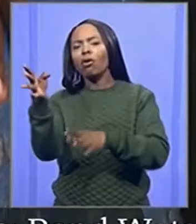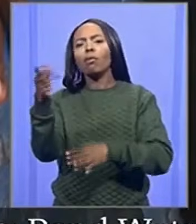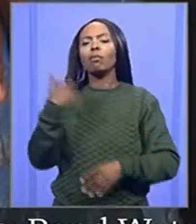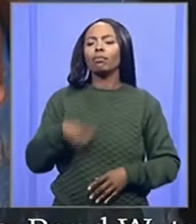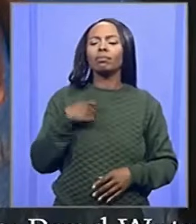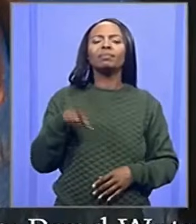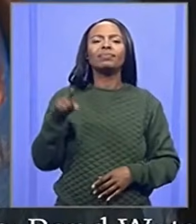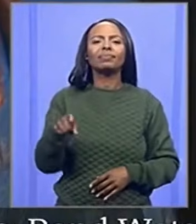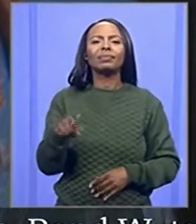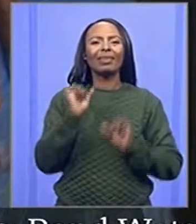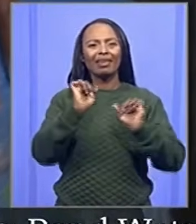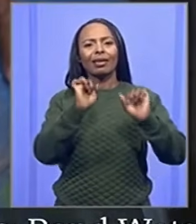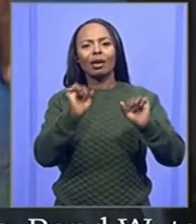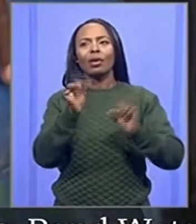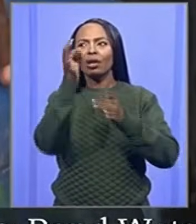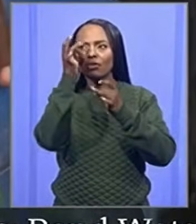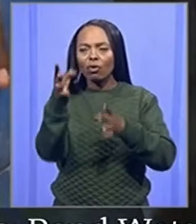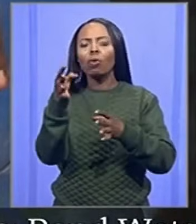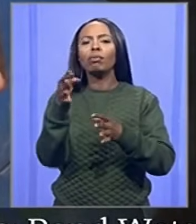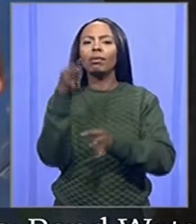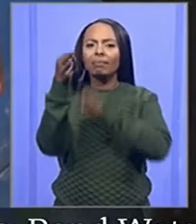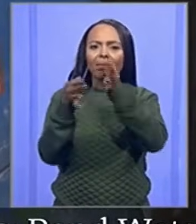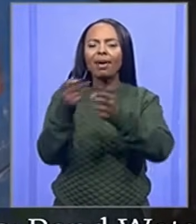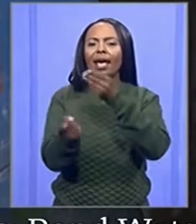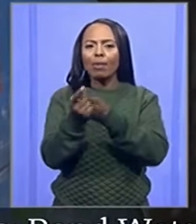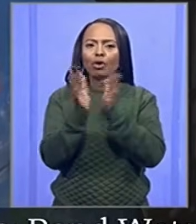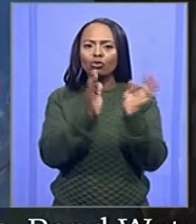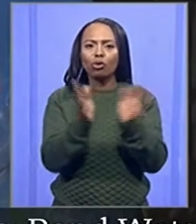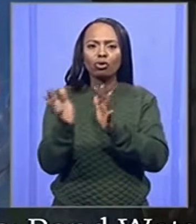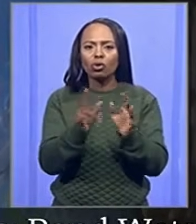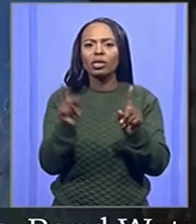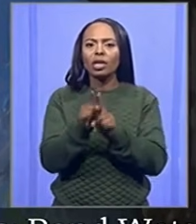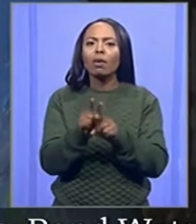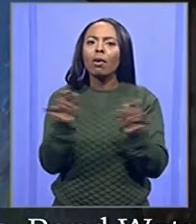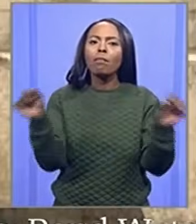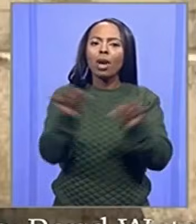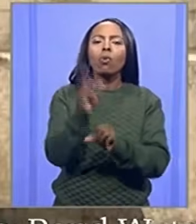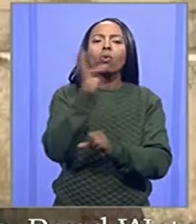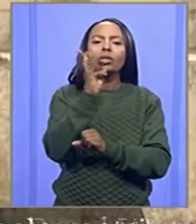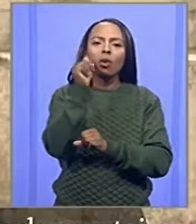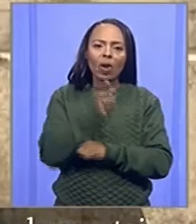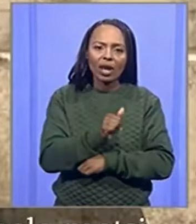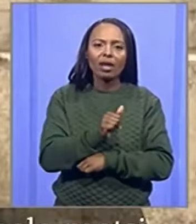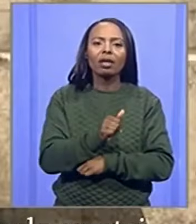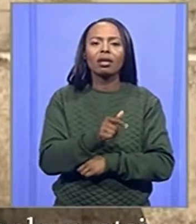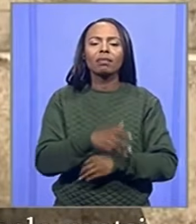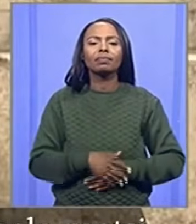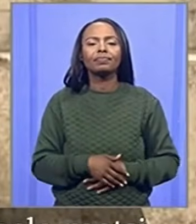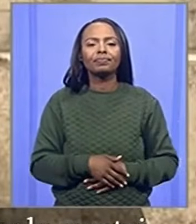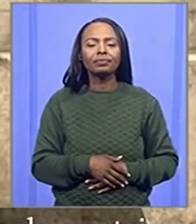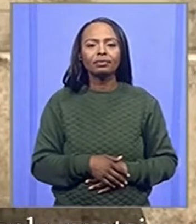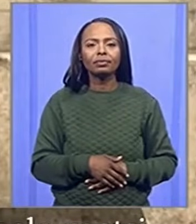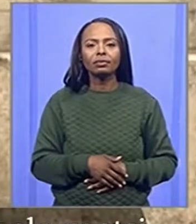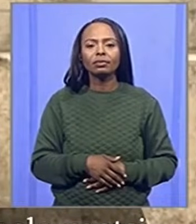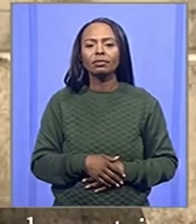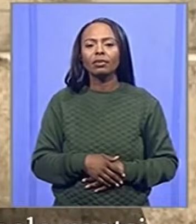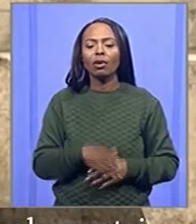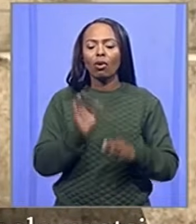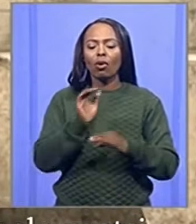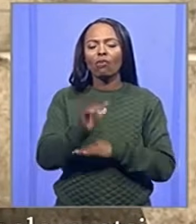get a perfect indication of what is happening and when will the water be restored if there are challenges. Setlamo se dirisitse madi a fetang diranta